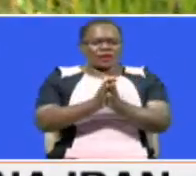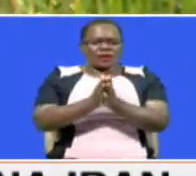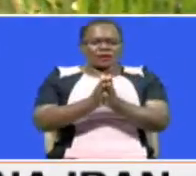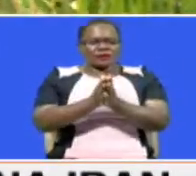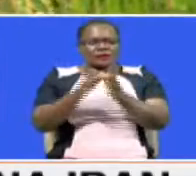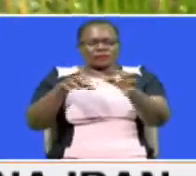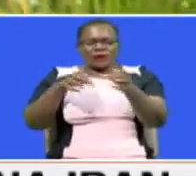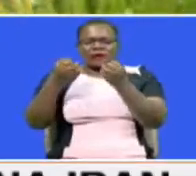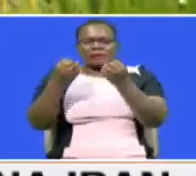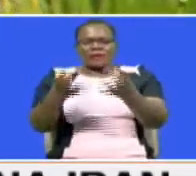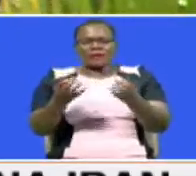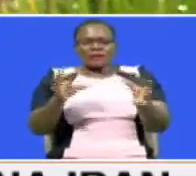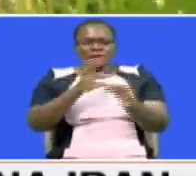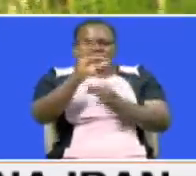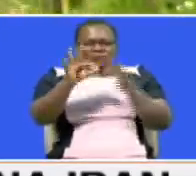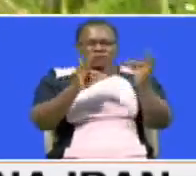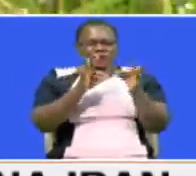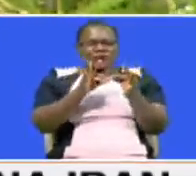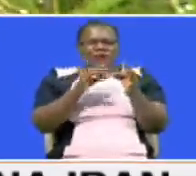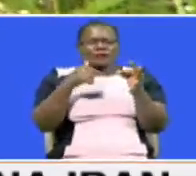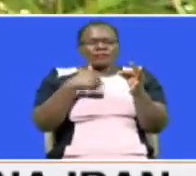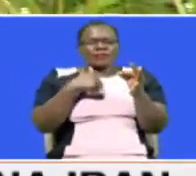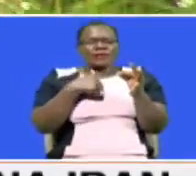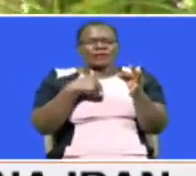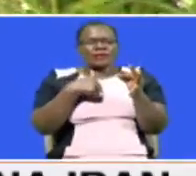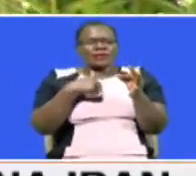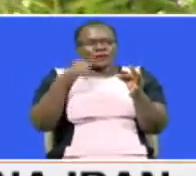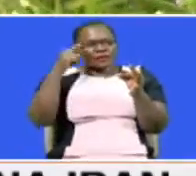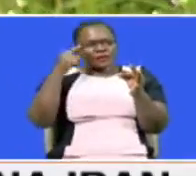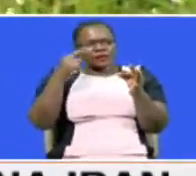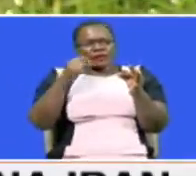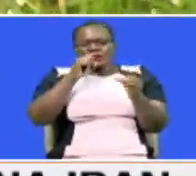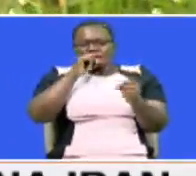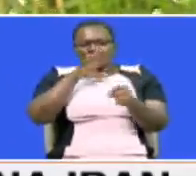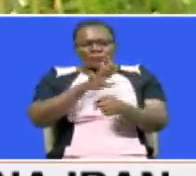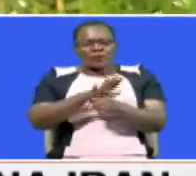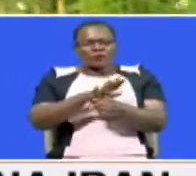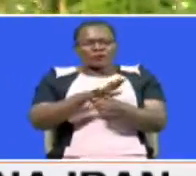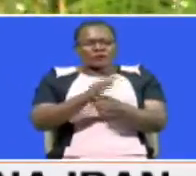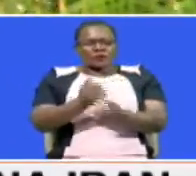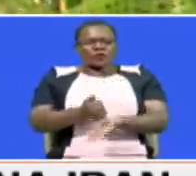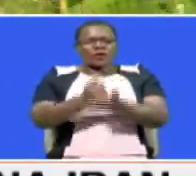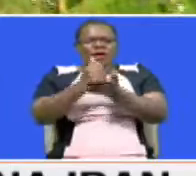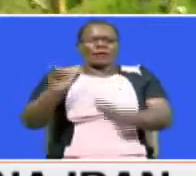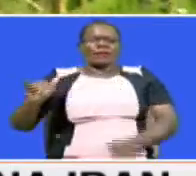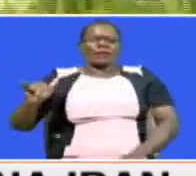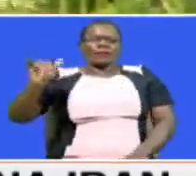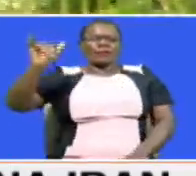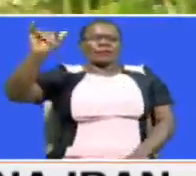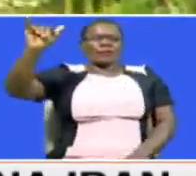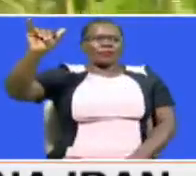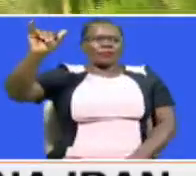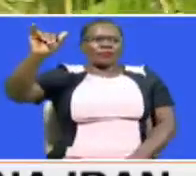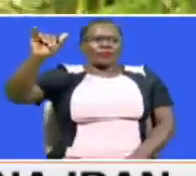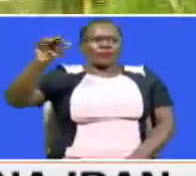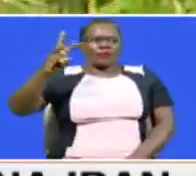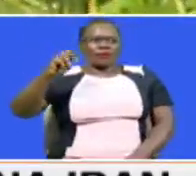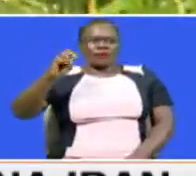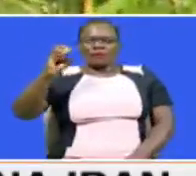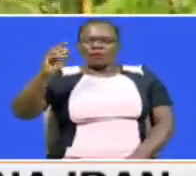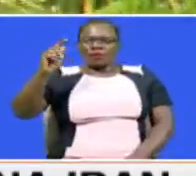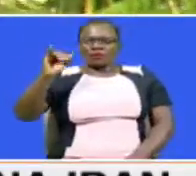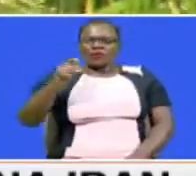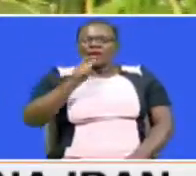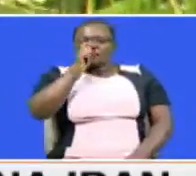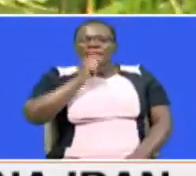ufugaji. Most specifically, I sought the president's commitment in facilitating the export of more tea, meat